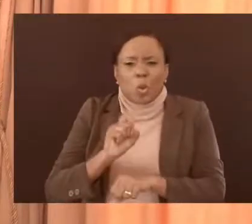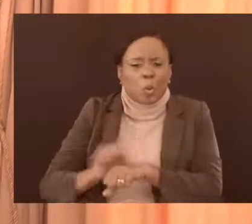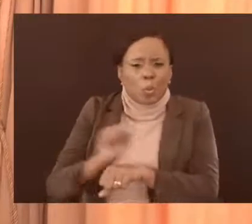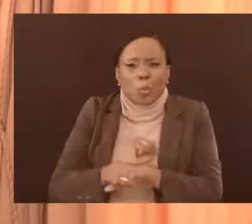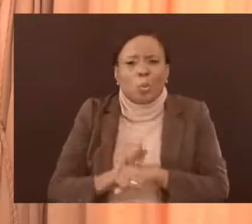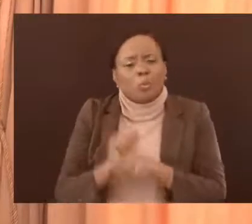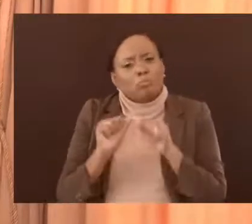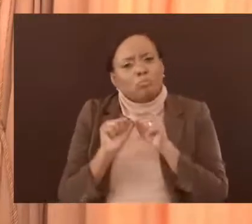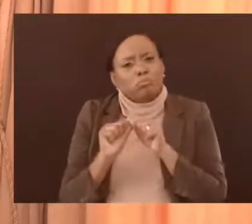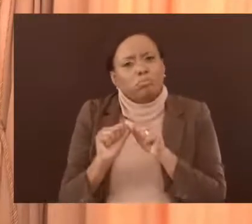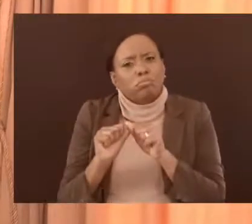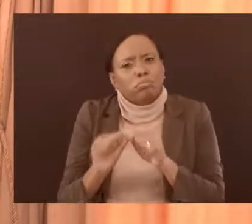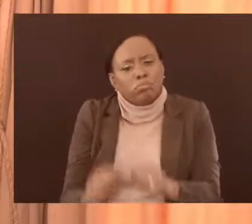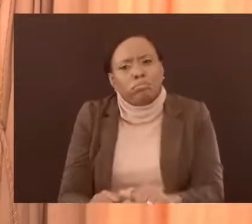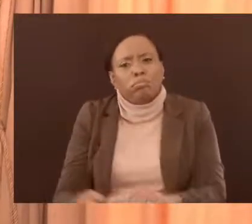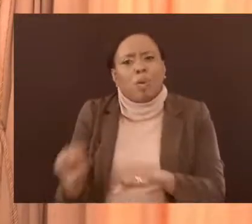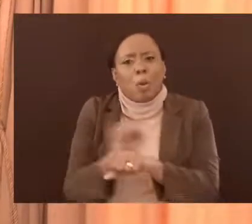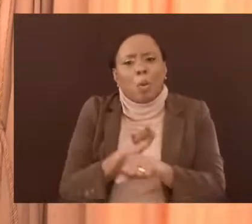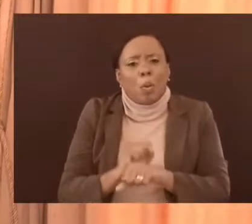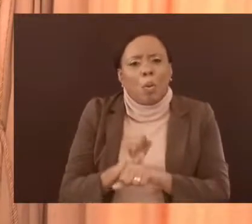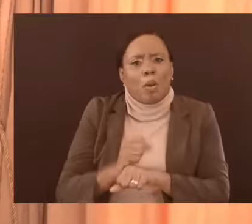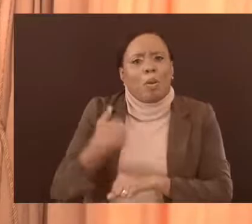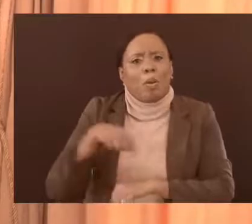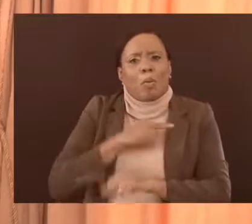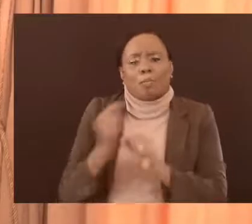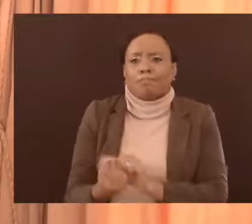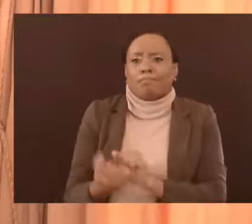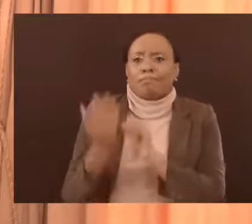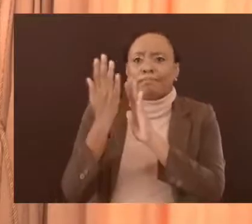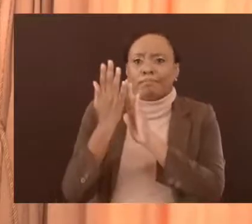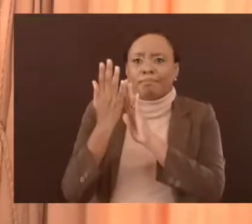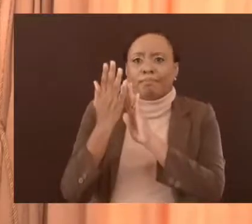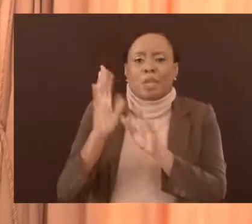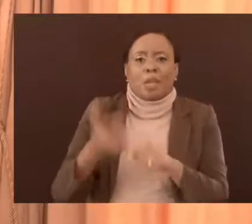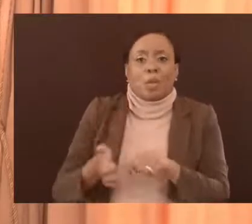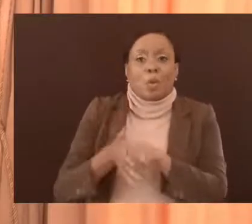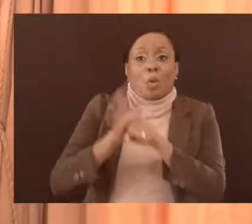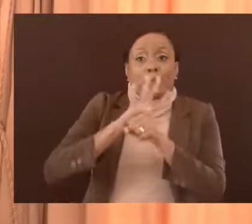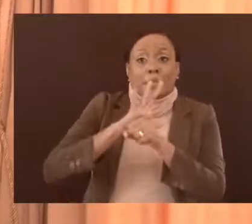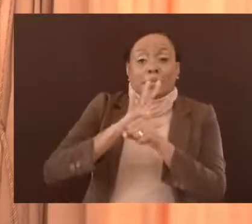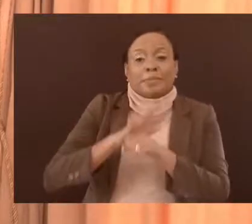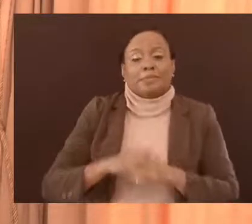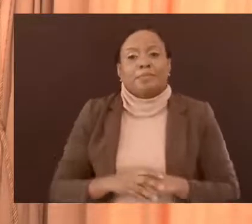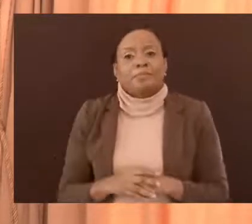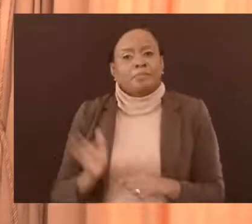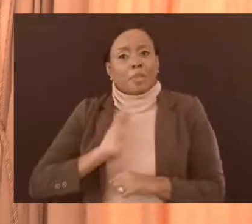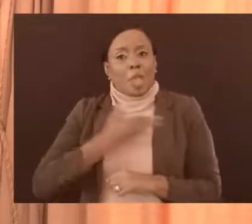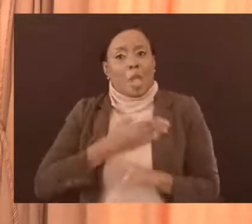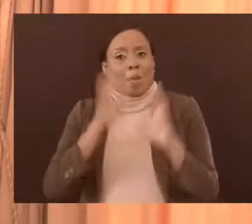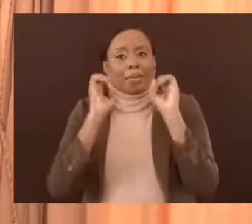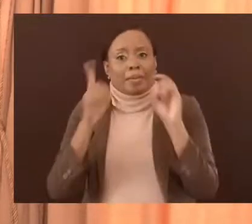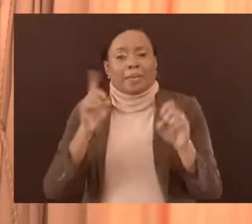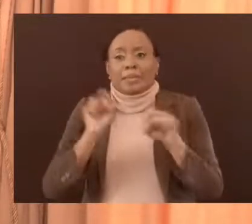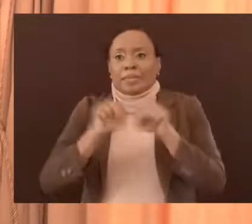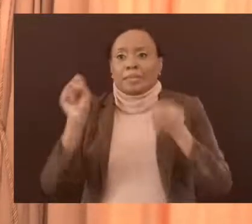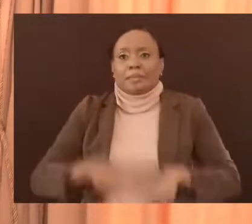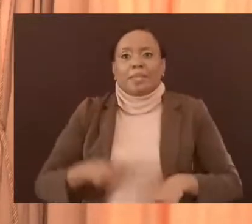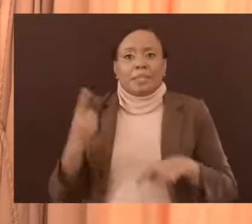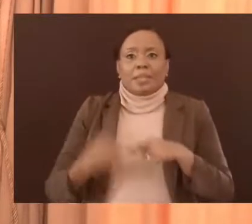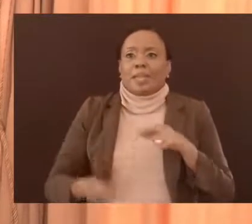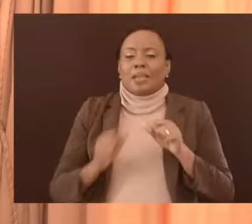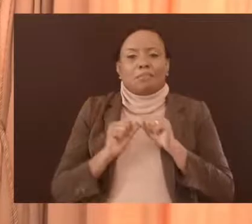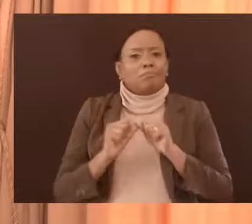we face this COVID-19 pandemic. Within our education system, it cannot be business as